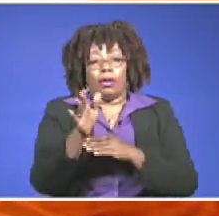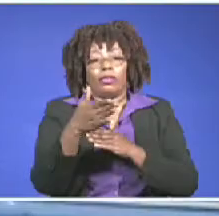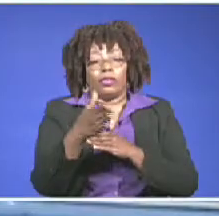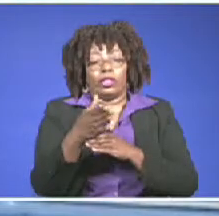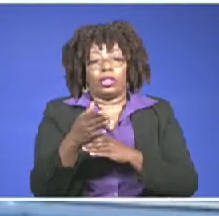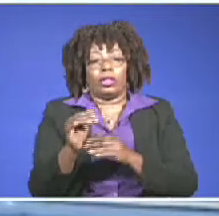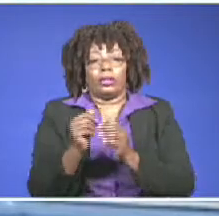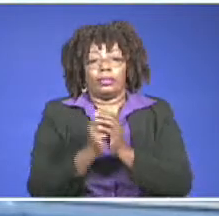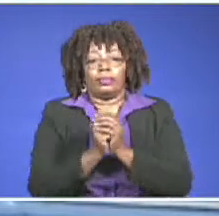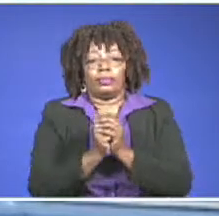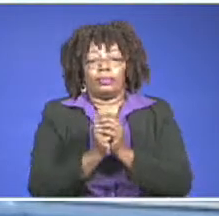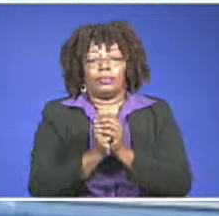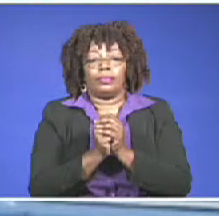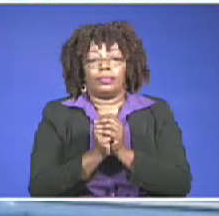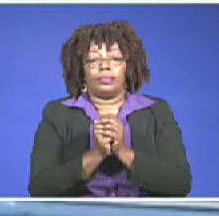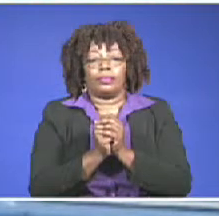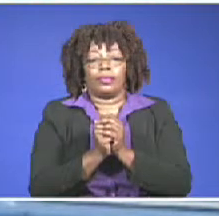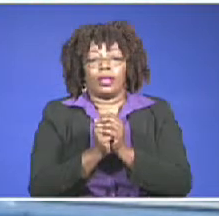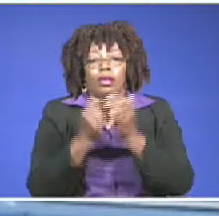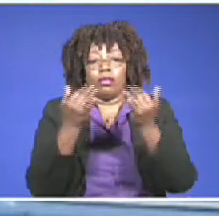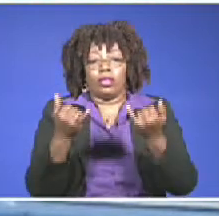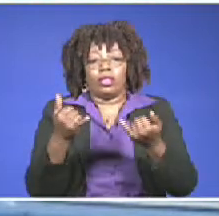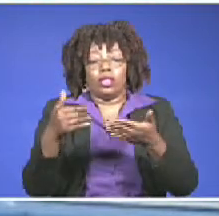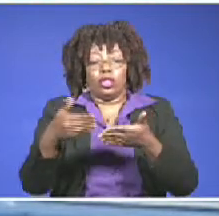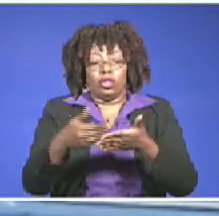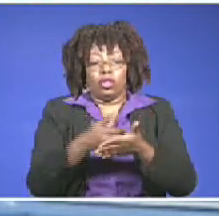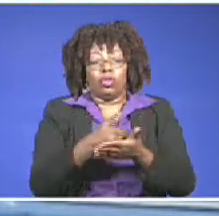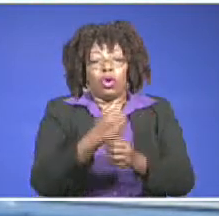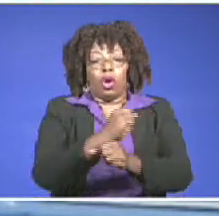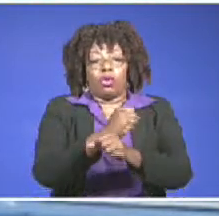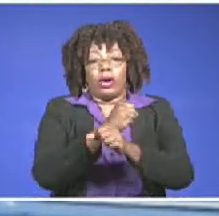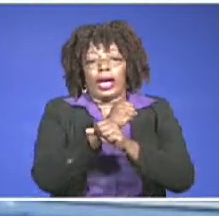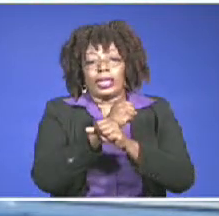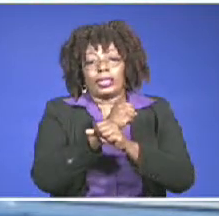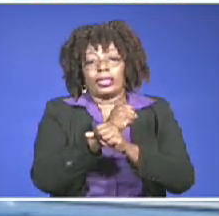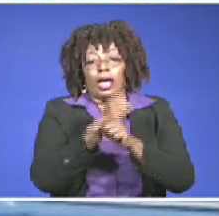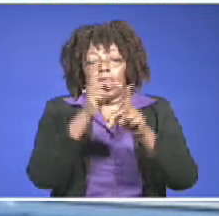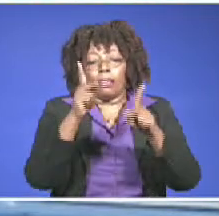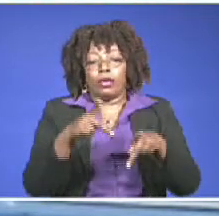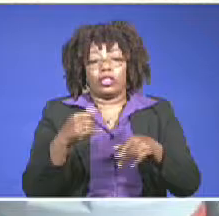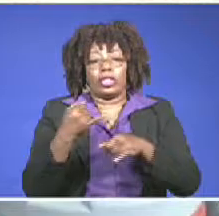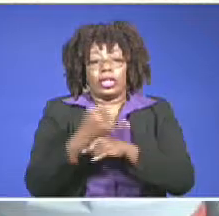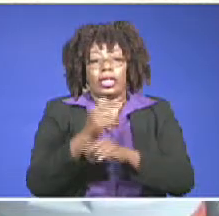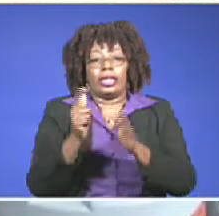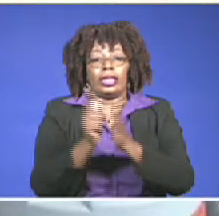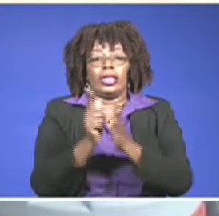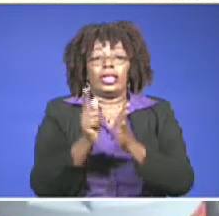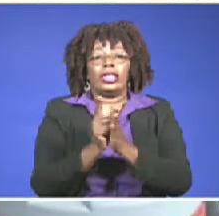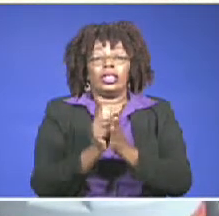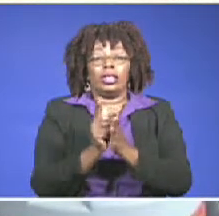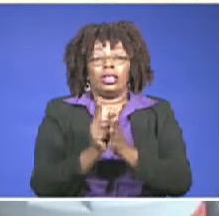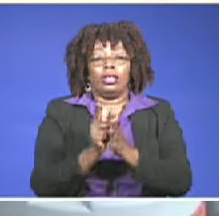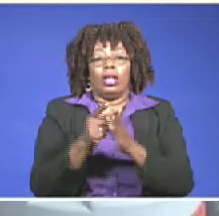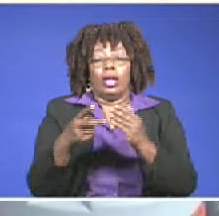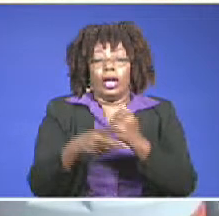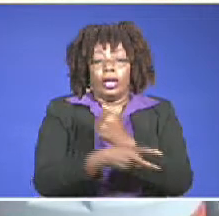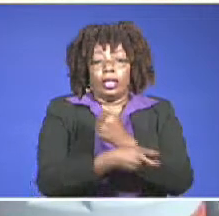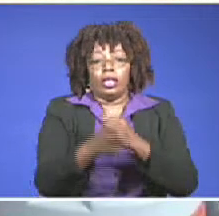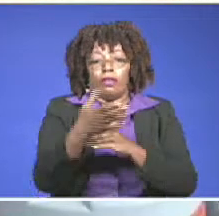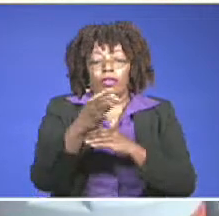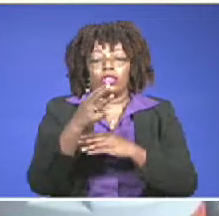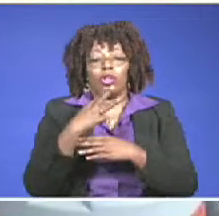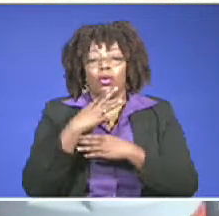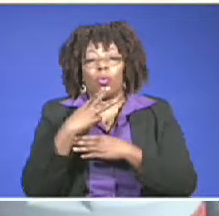like. And with the recent arrest and conviction of persons for illegal poaching and harvesting of endangered species,